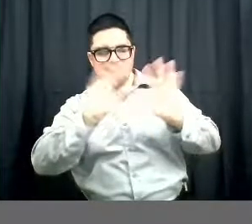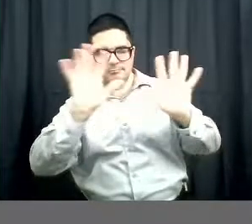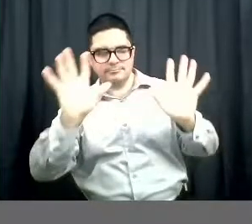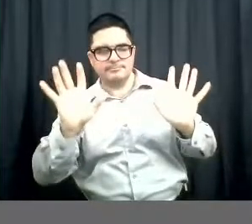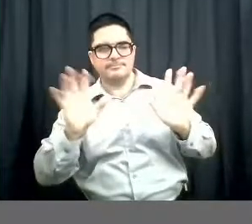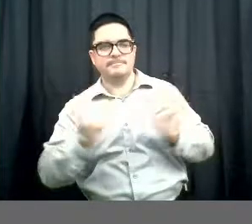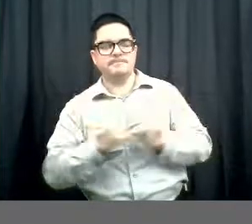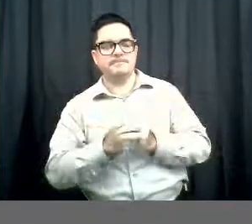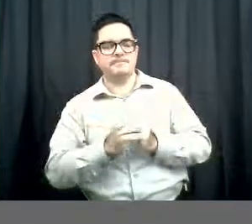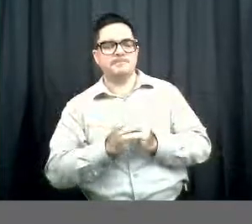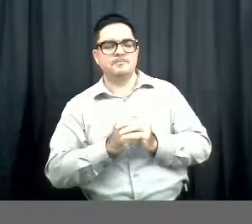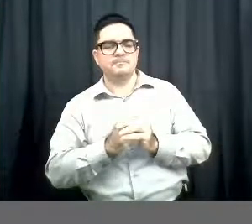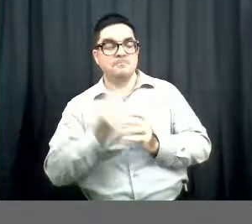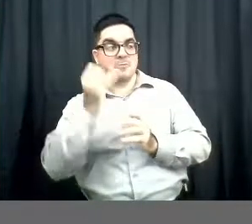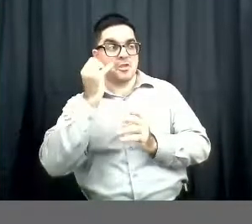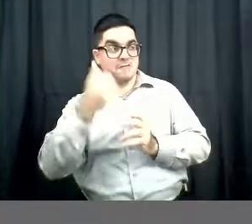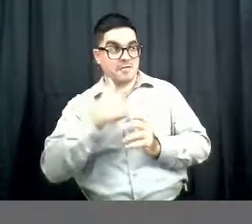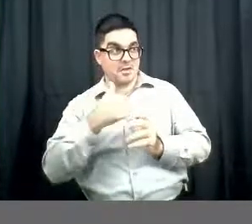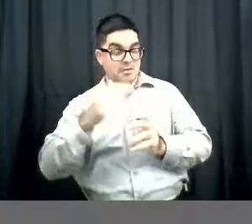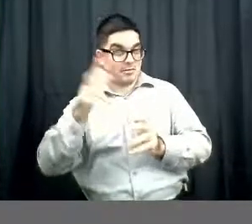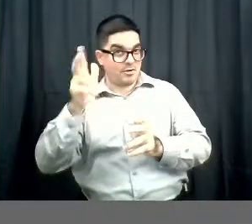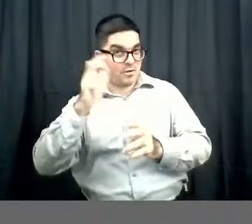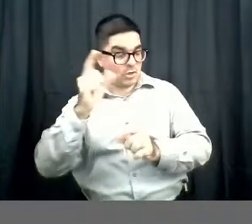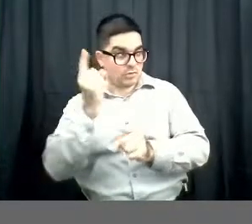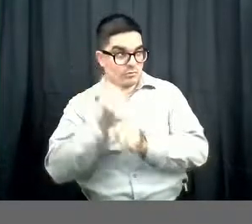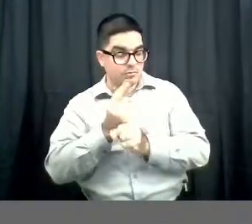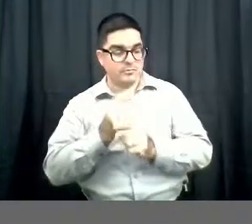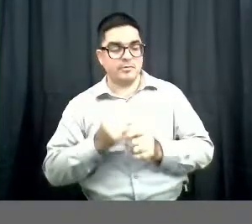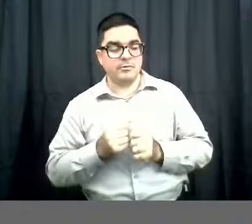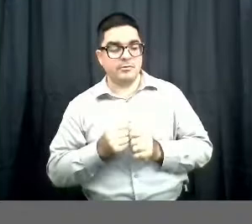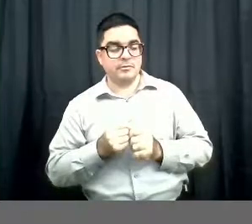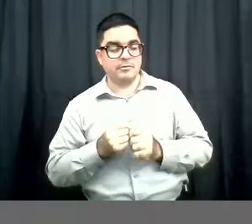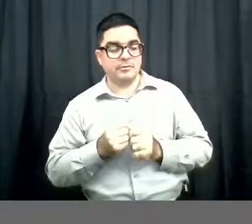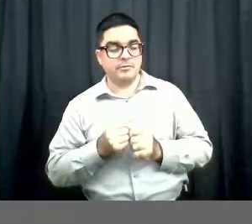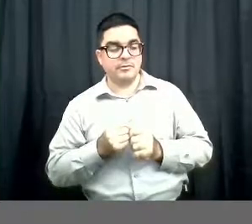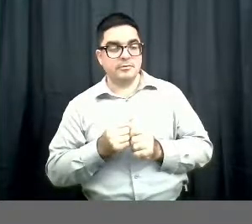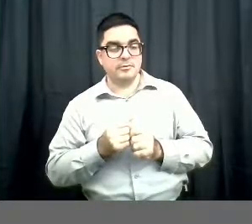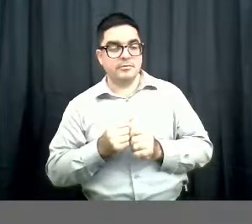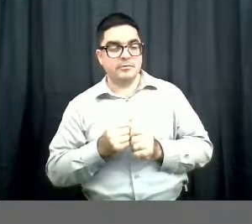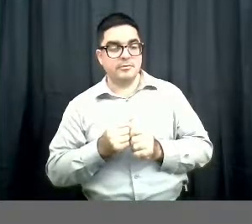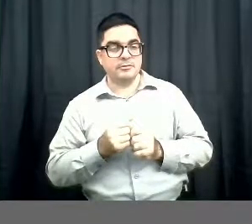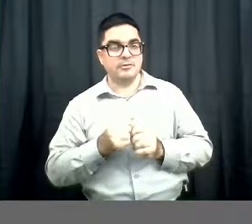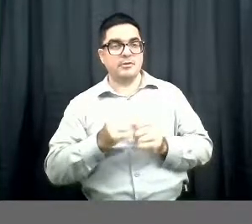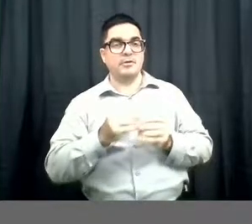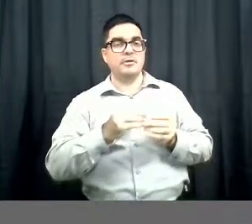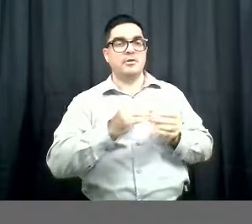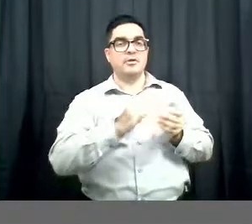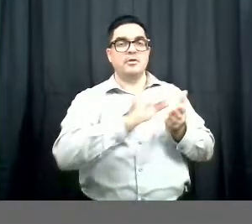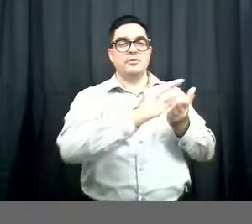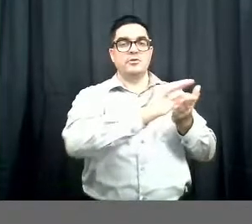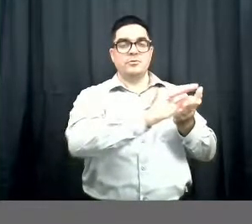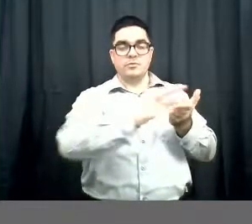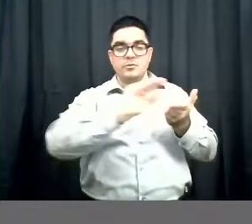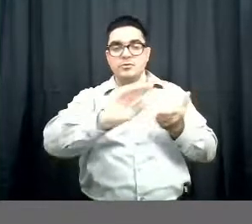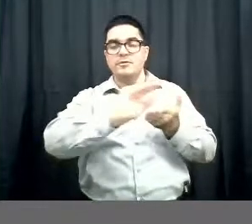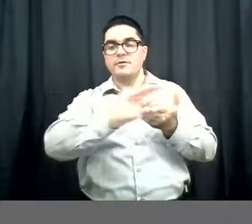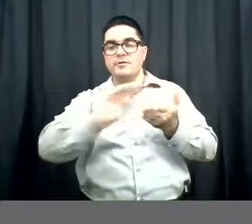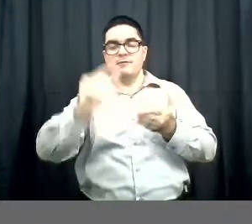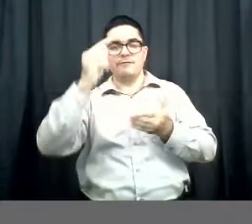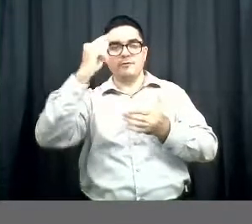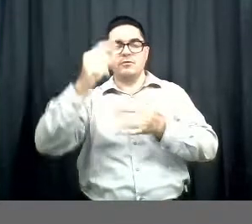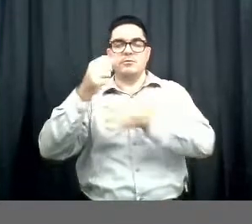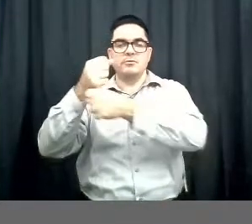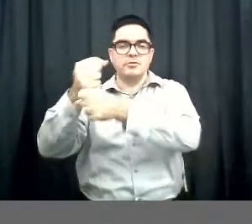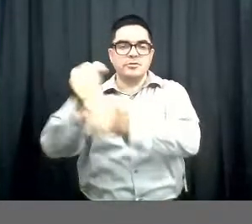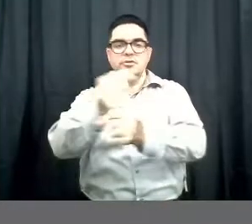I heard you correctly, you said that, to the extent that revenues have come in over projections, and to the extent that